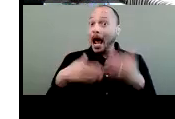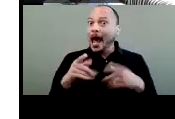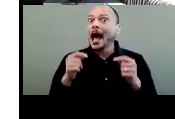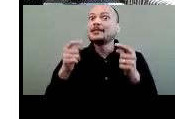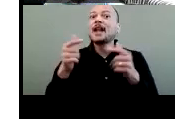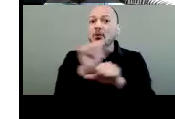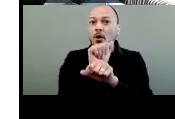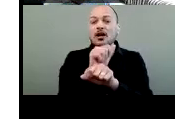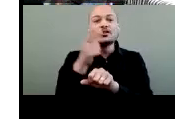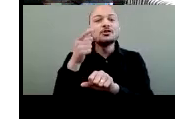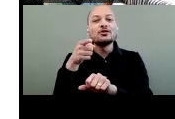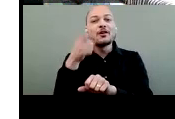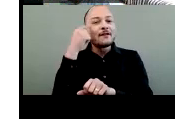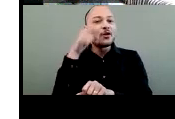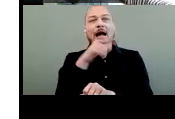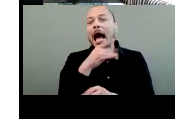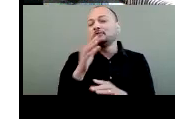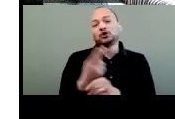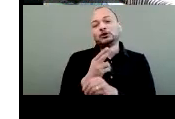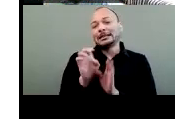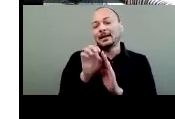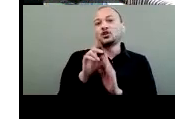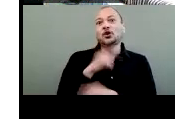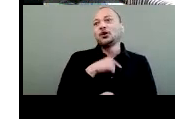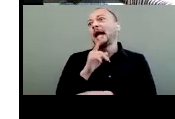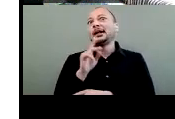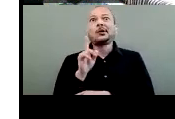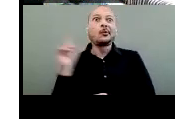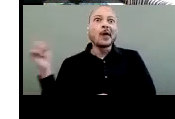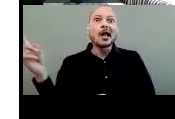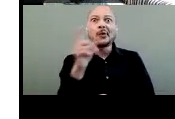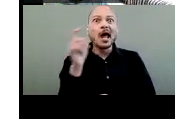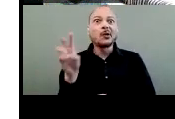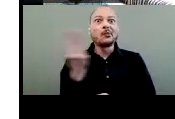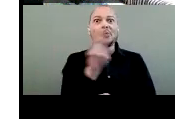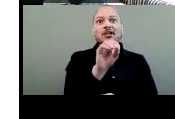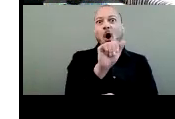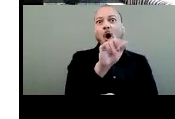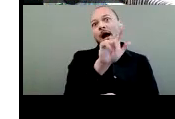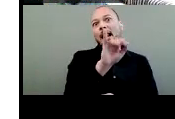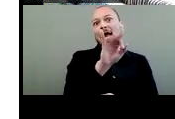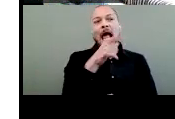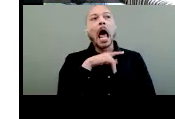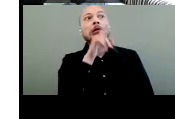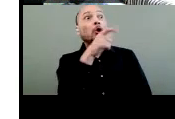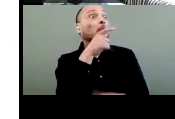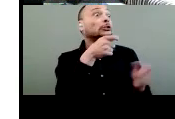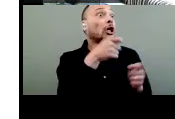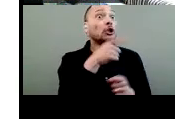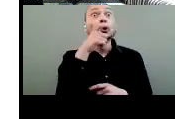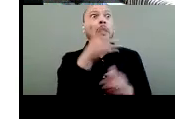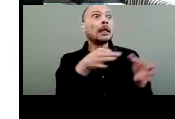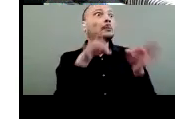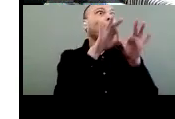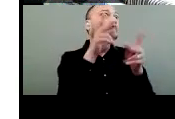you aren't going on, I'm just using an example, running around West Oakland asking who's in charge, who are the key figures, who are